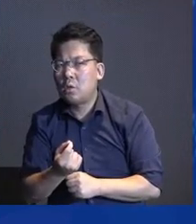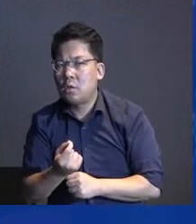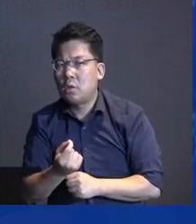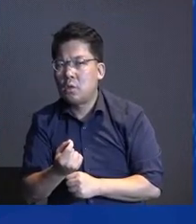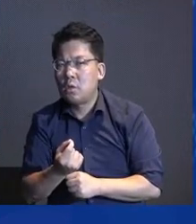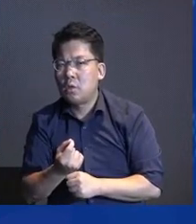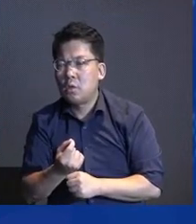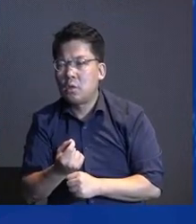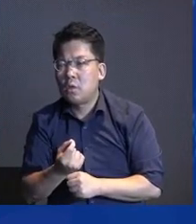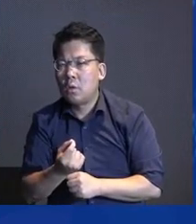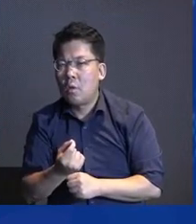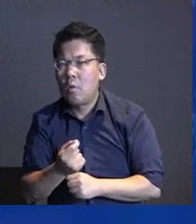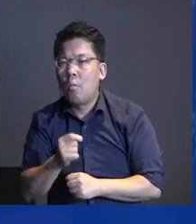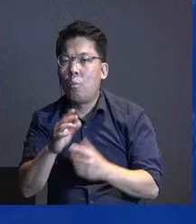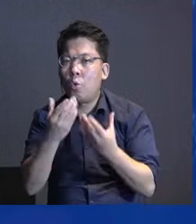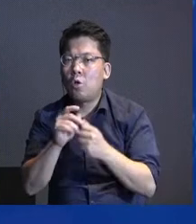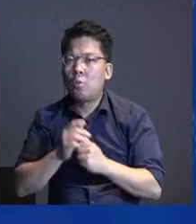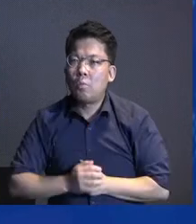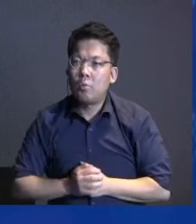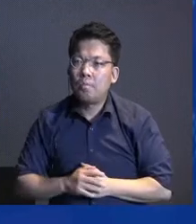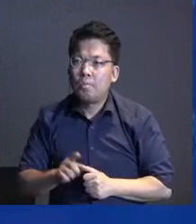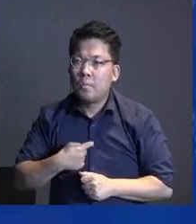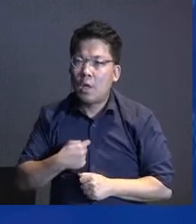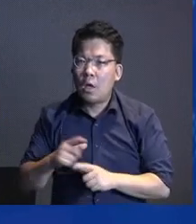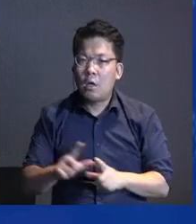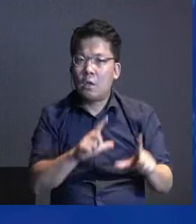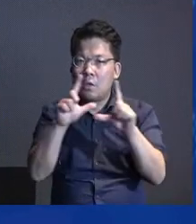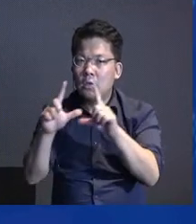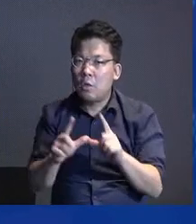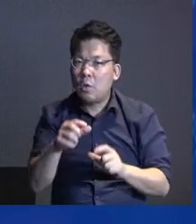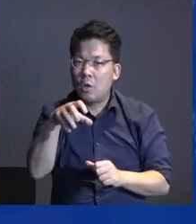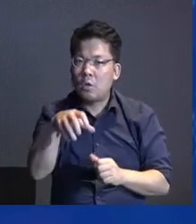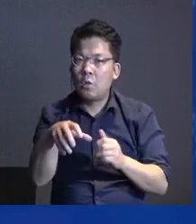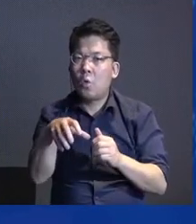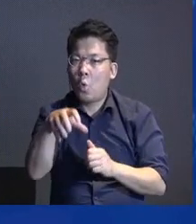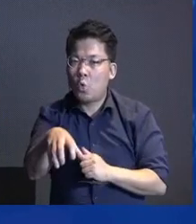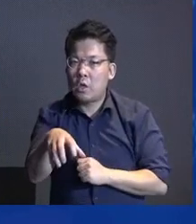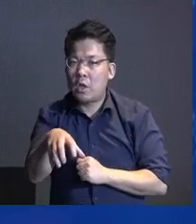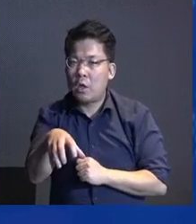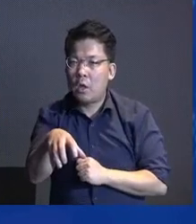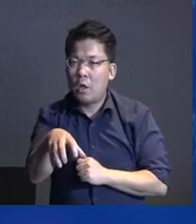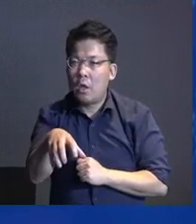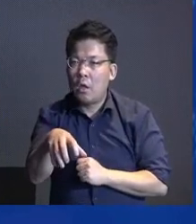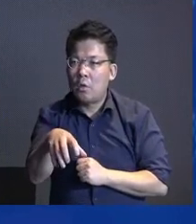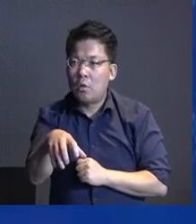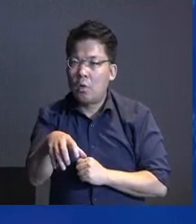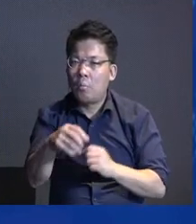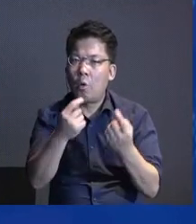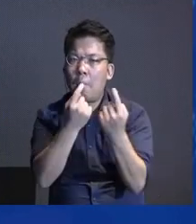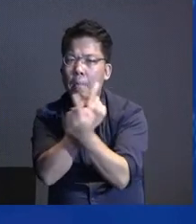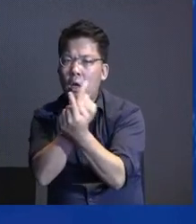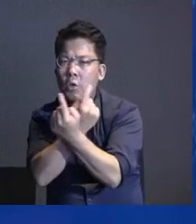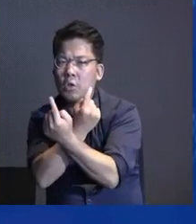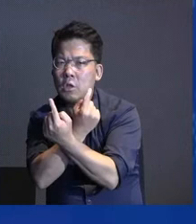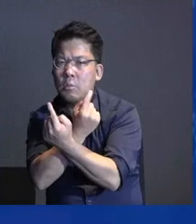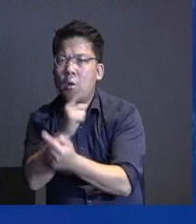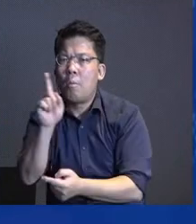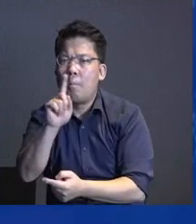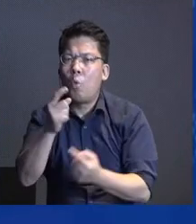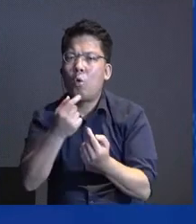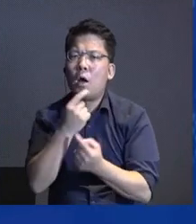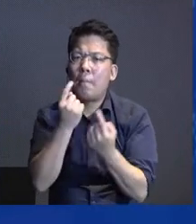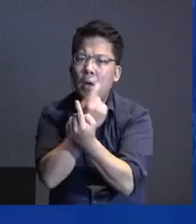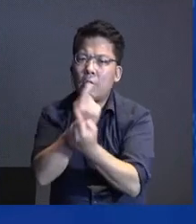also everyone was invited to sit down and talk to our participants. So this is